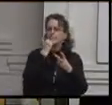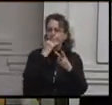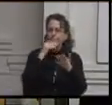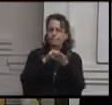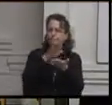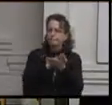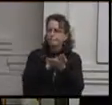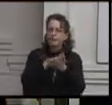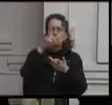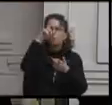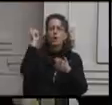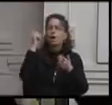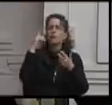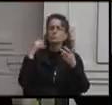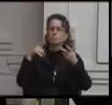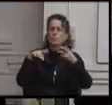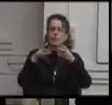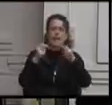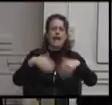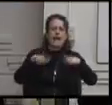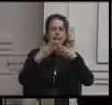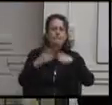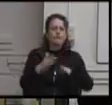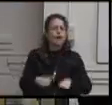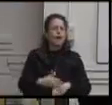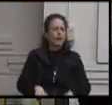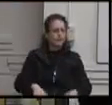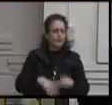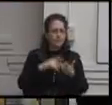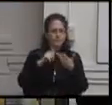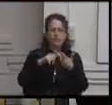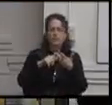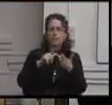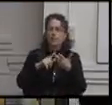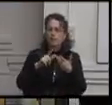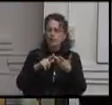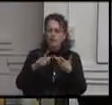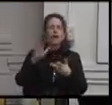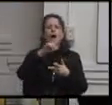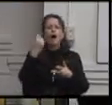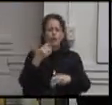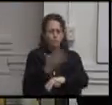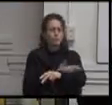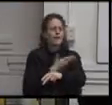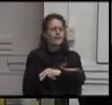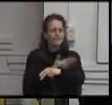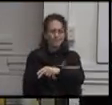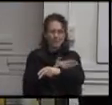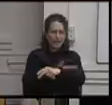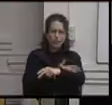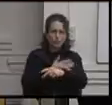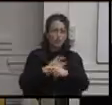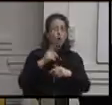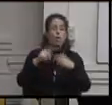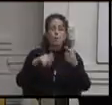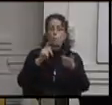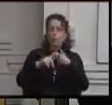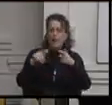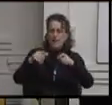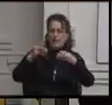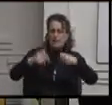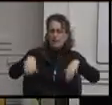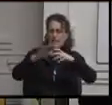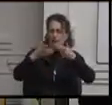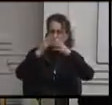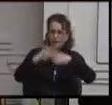result of a subdivision. The third was a similar restoration of a lot which had been lost during the processing of a subdivision and a subsequent sale